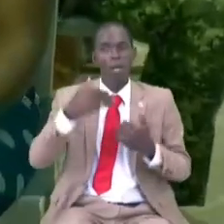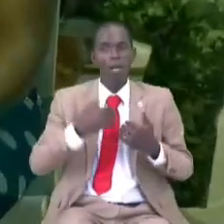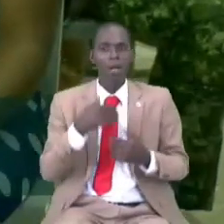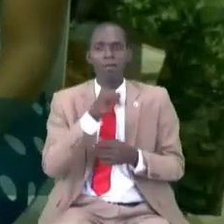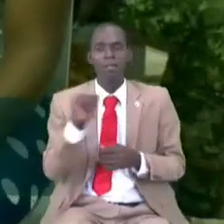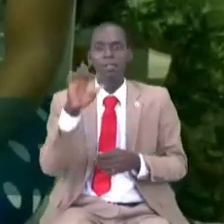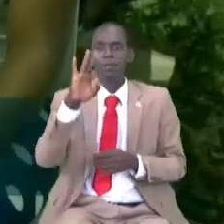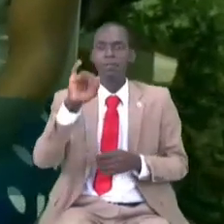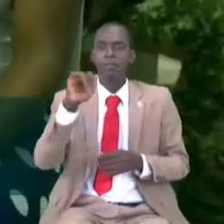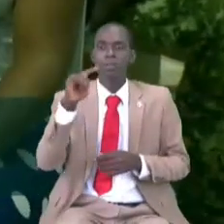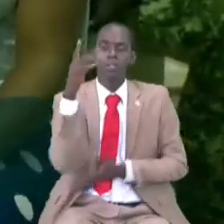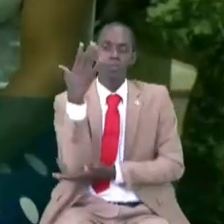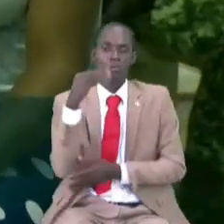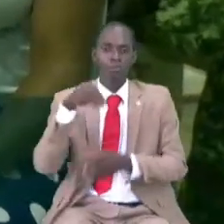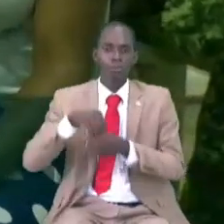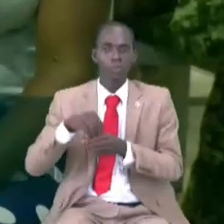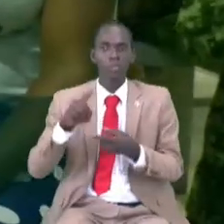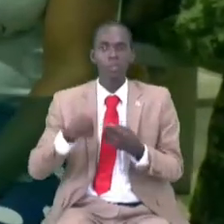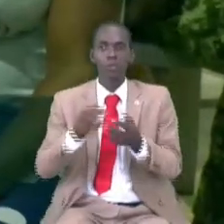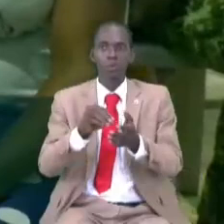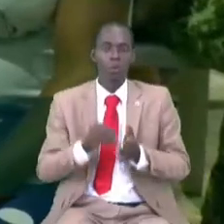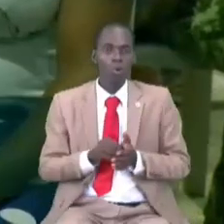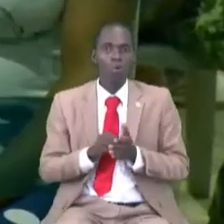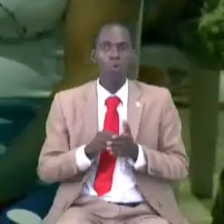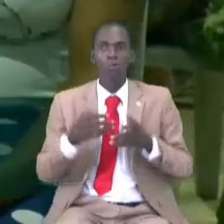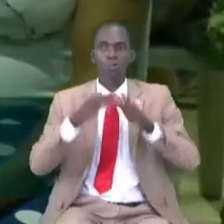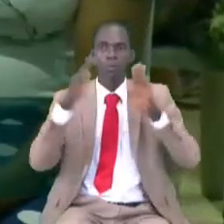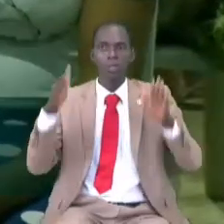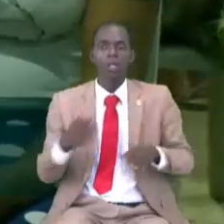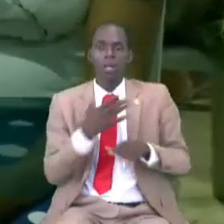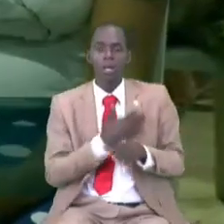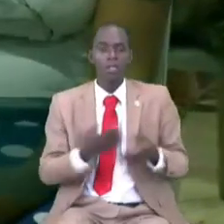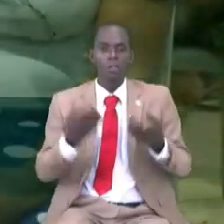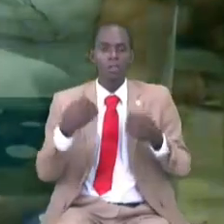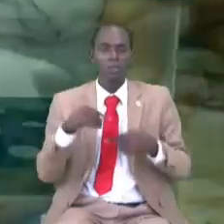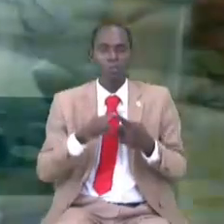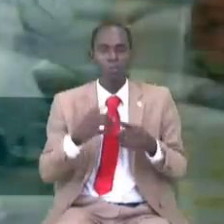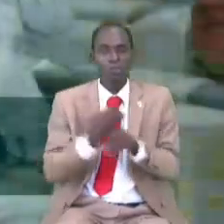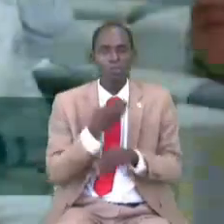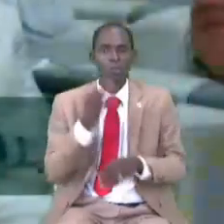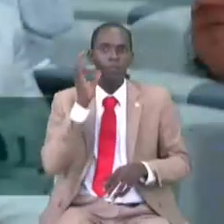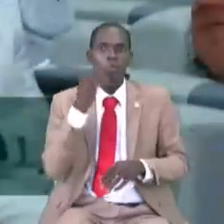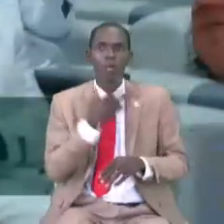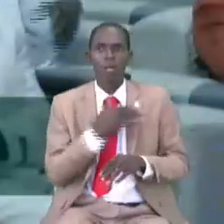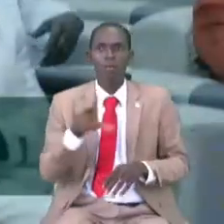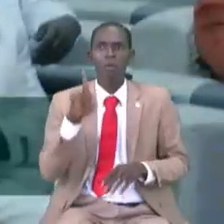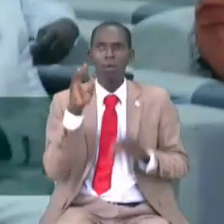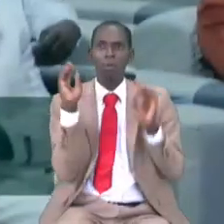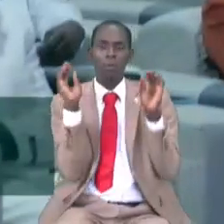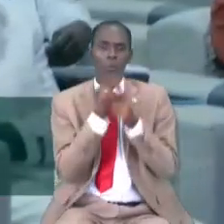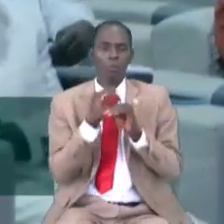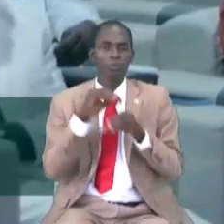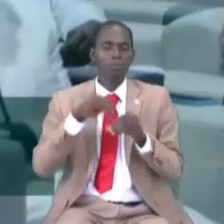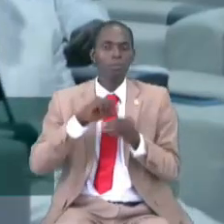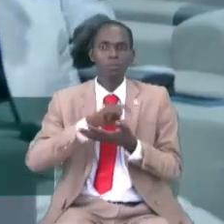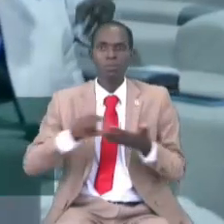thereon and found none. In verse 7, it says, in verse 7, then said he unto the dresser of